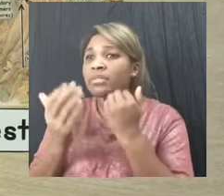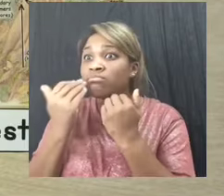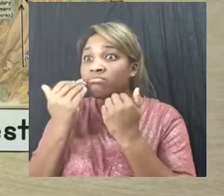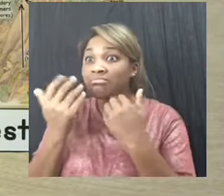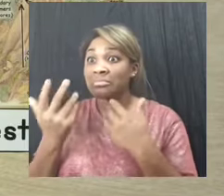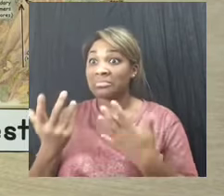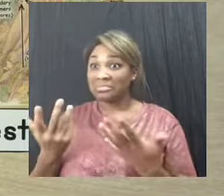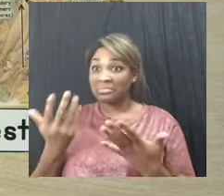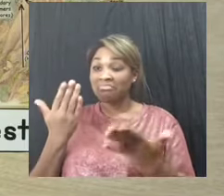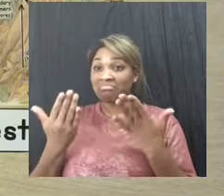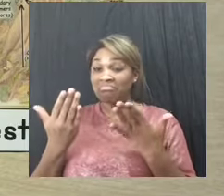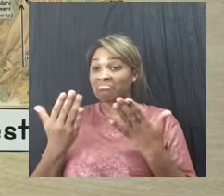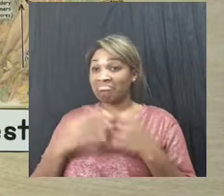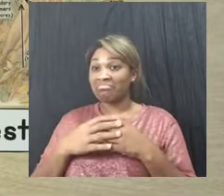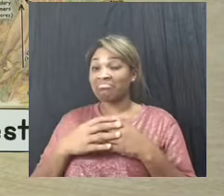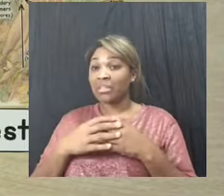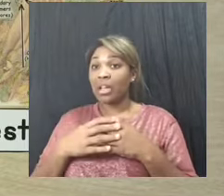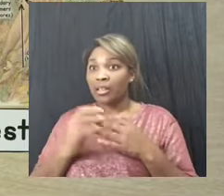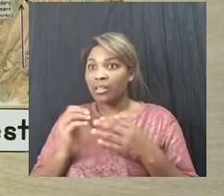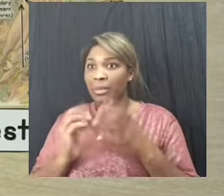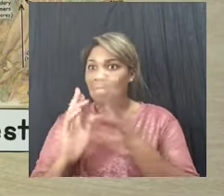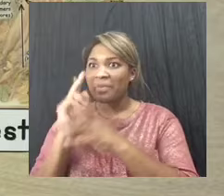The plants are helping.